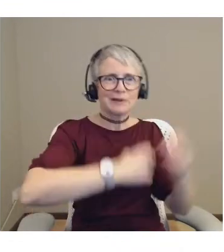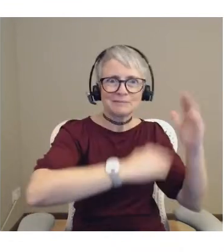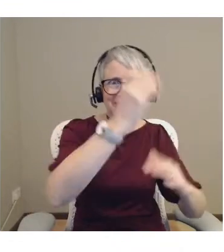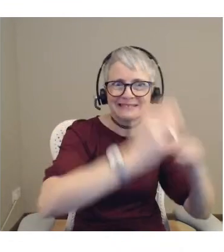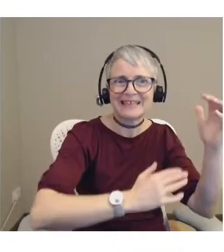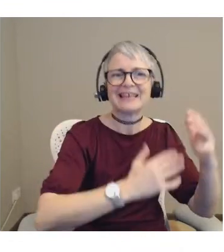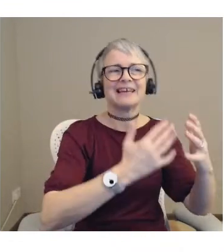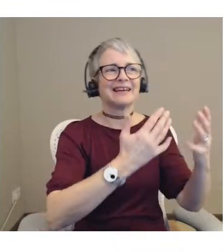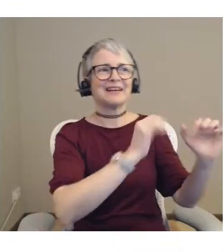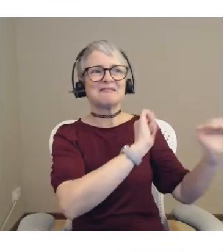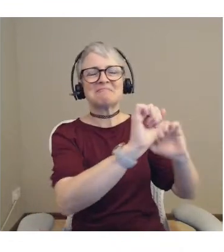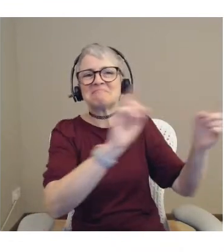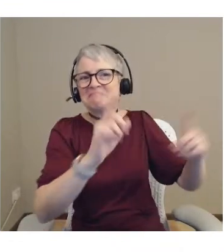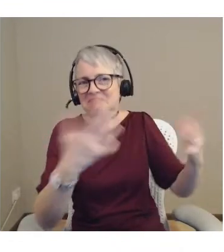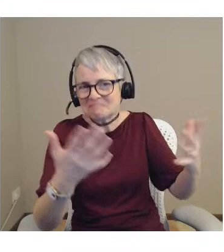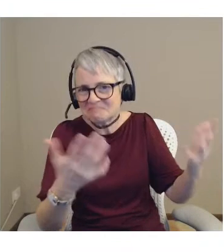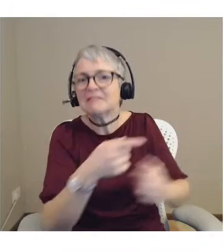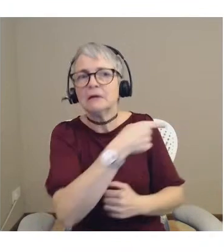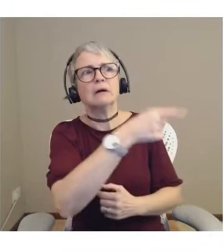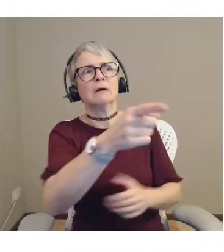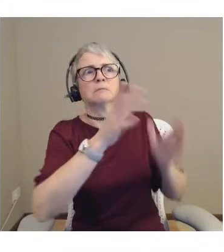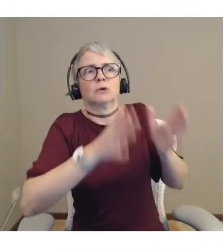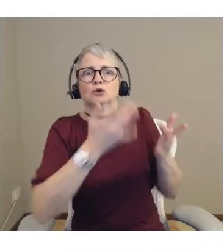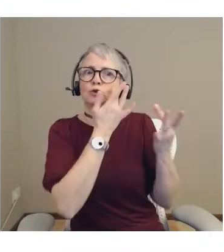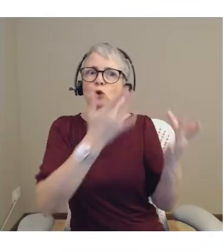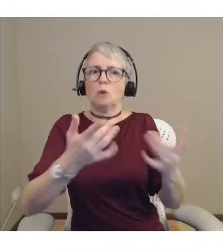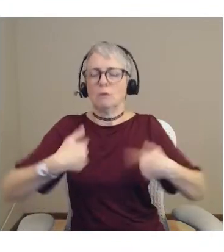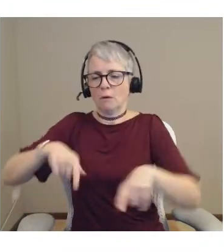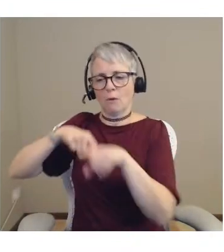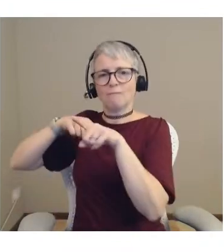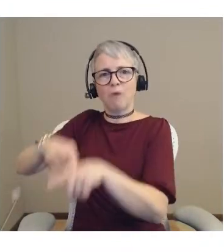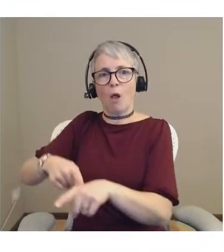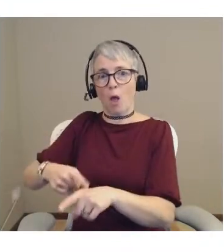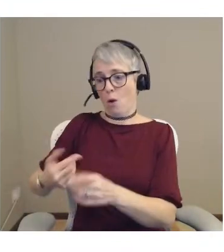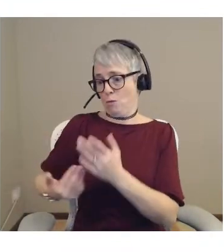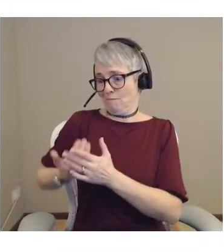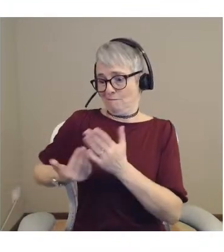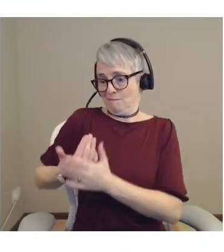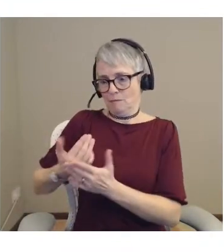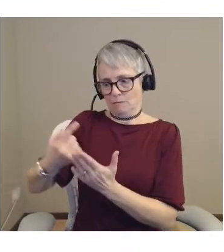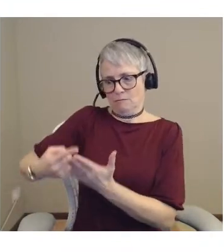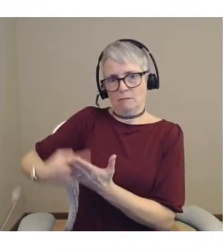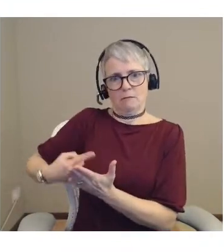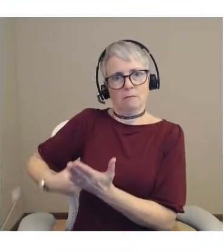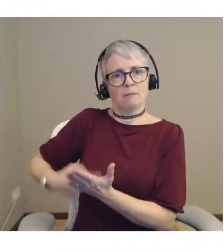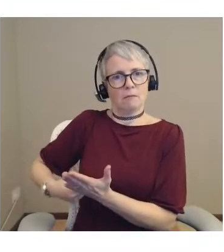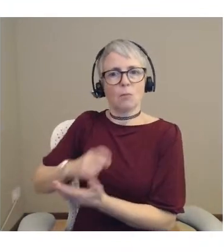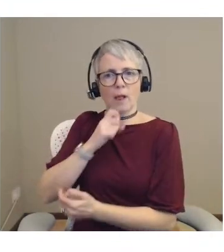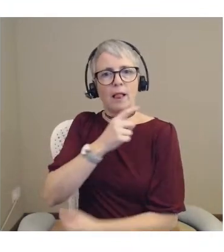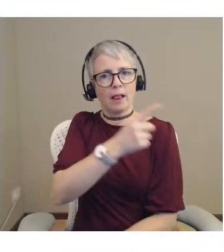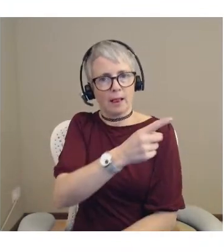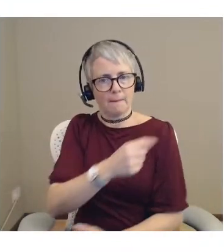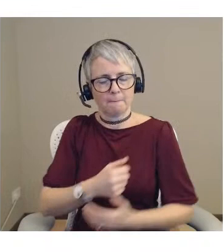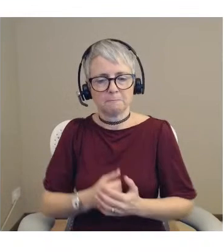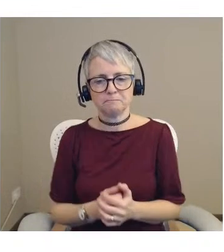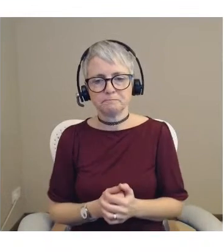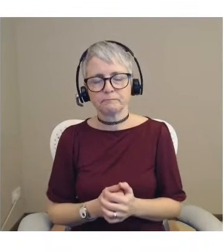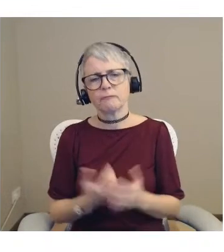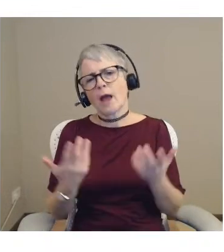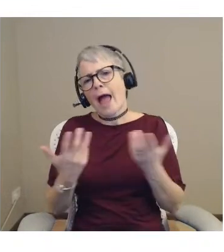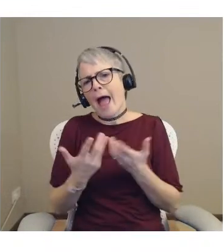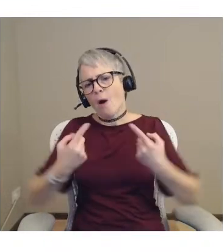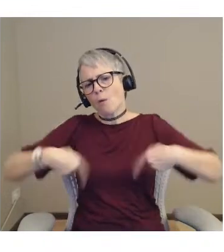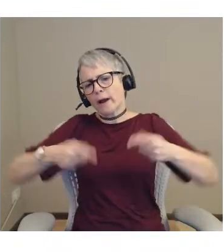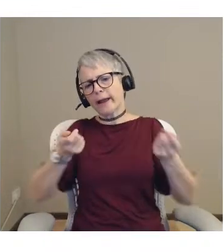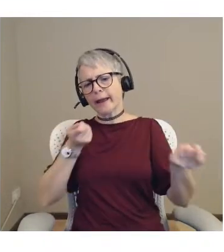latest accessibility standards. The way also in which this strategy will be governed is by setting